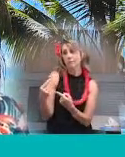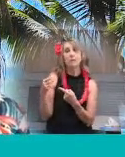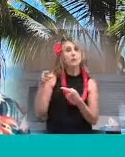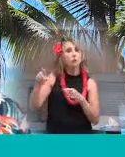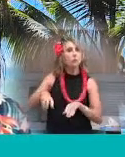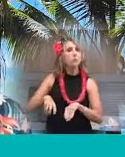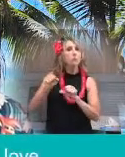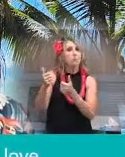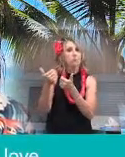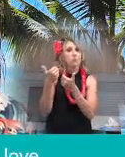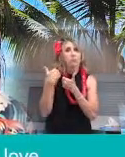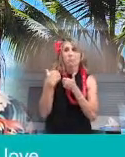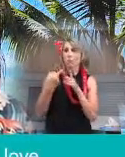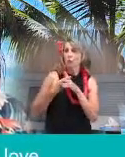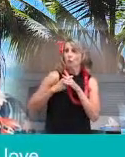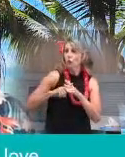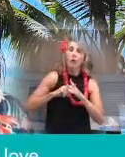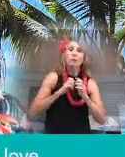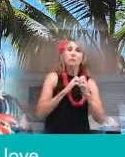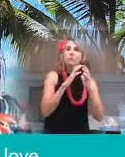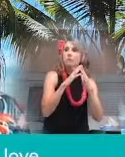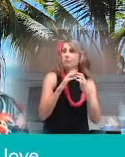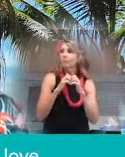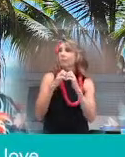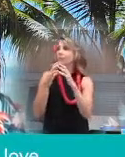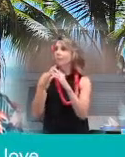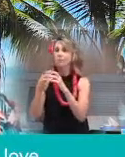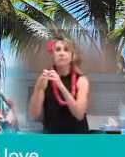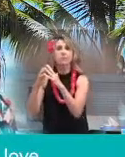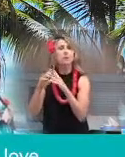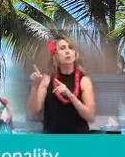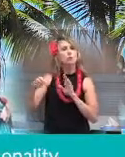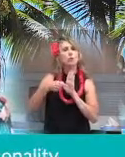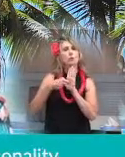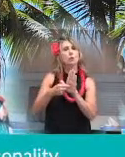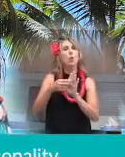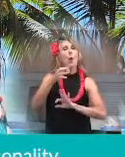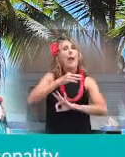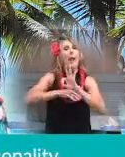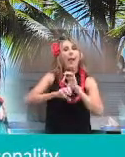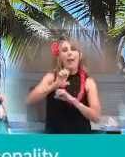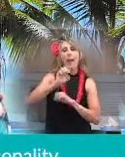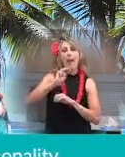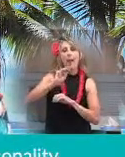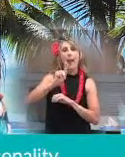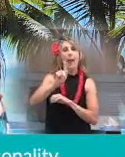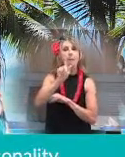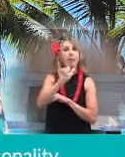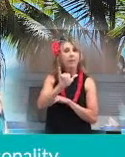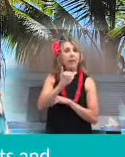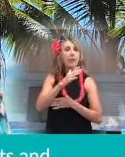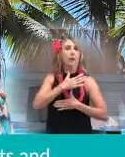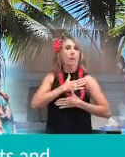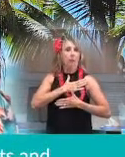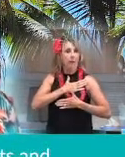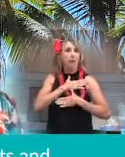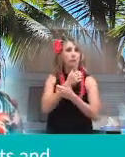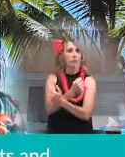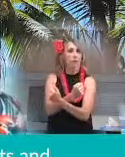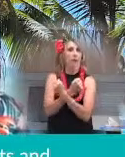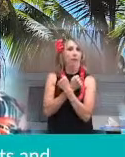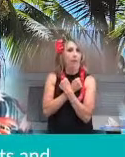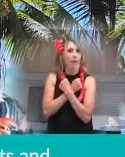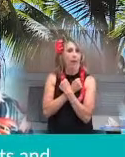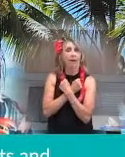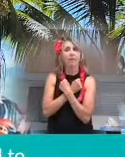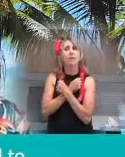of initiatives with empathy, compassion, and love. Her generosity and outgoing personality will be greatly